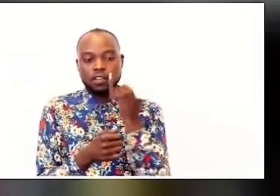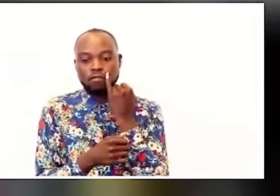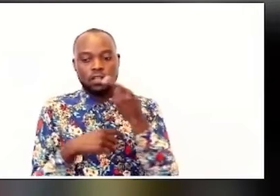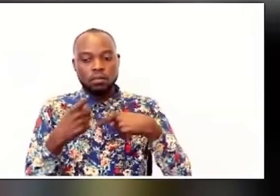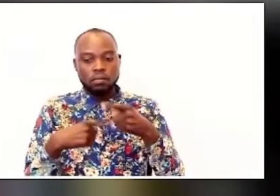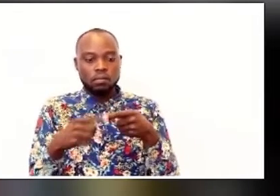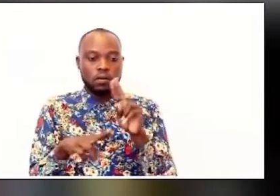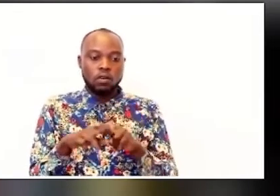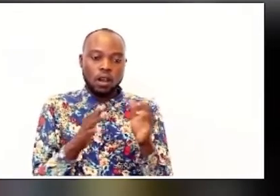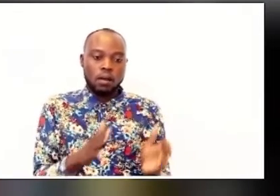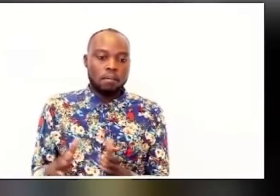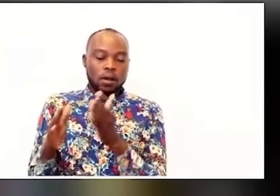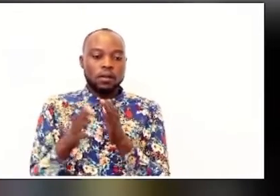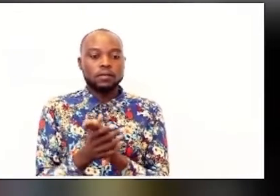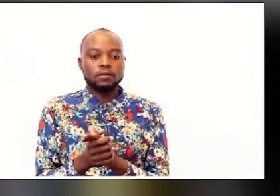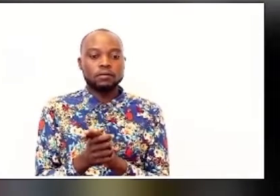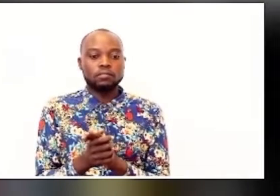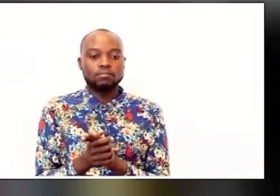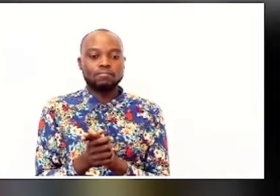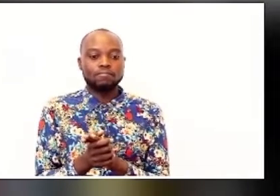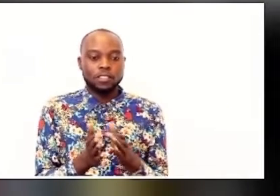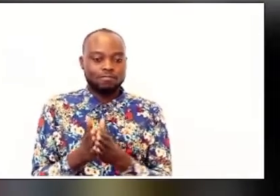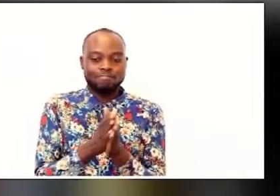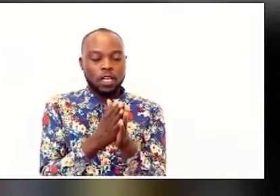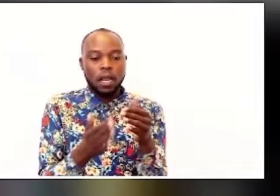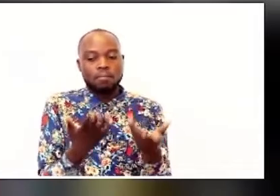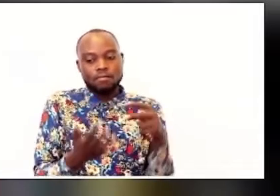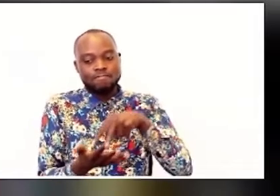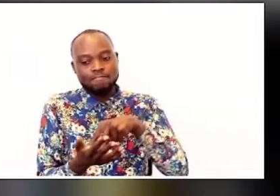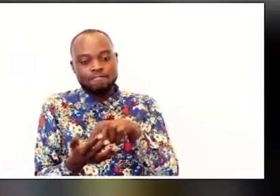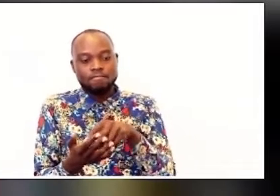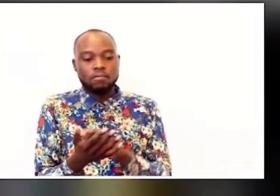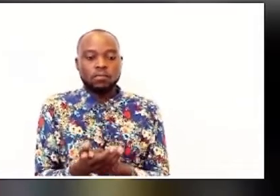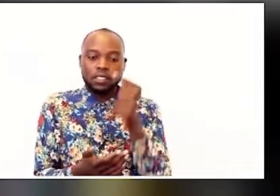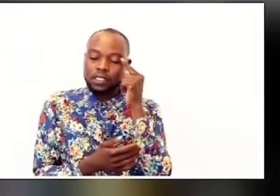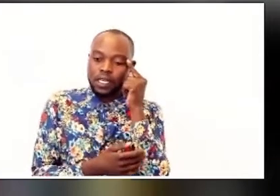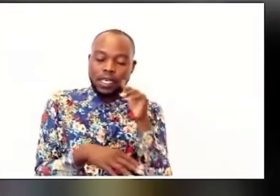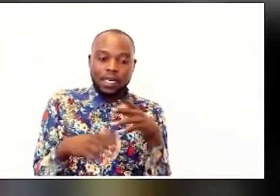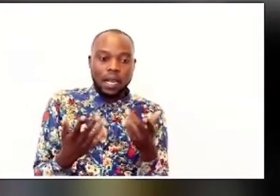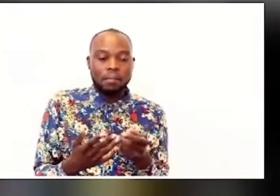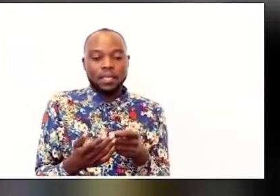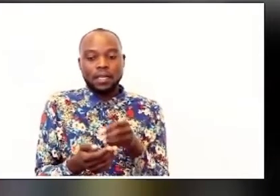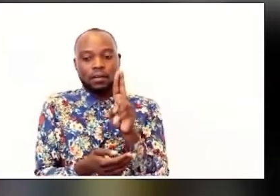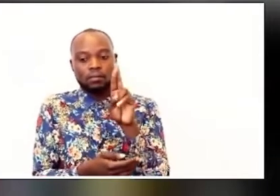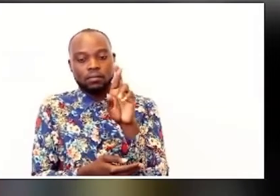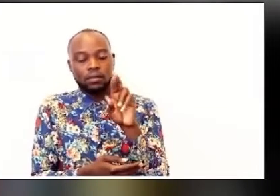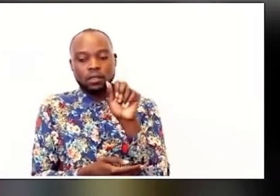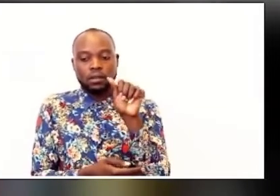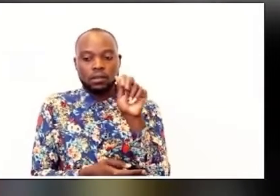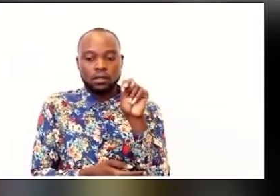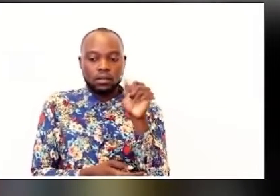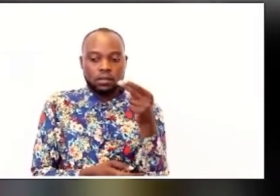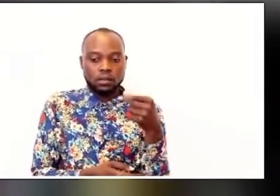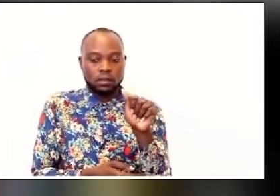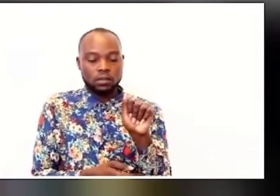be part of, someone else's strategic vision, whether it's the US, EU, China, or Russia, we won't